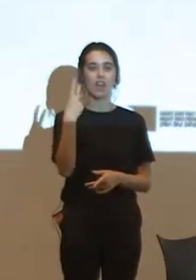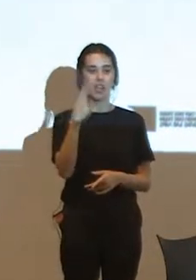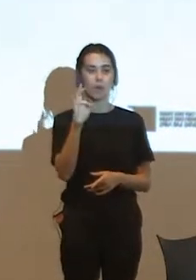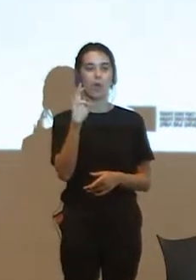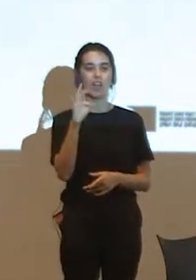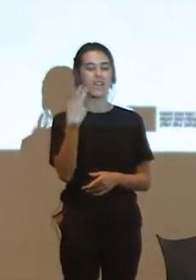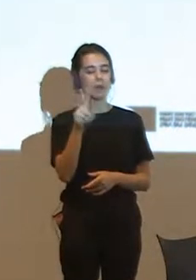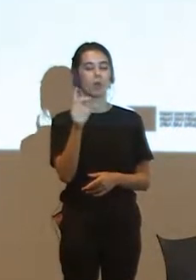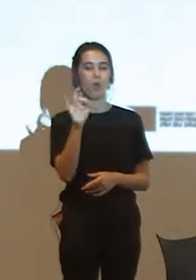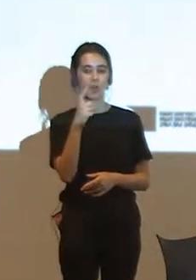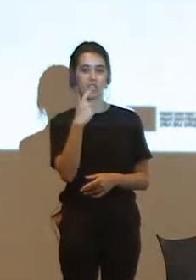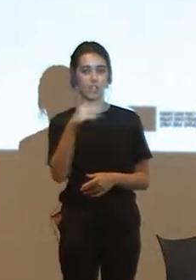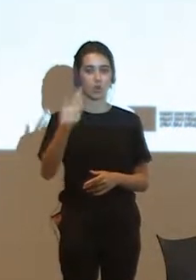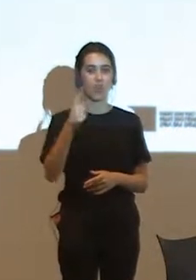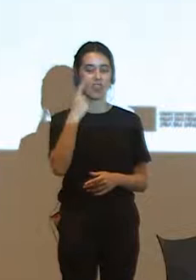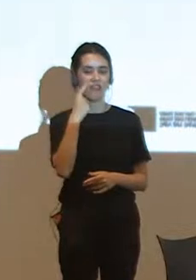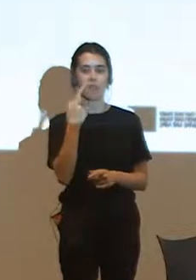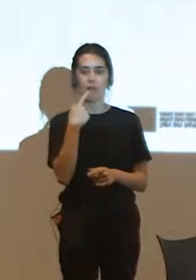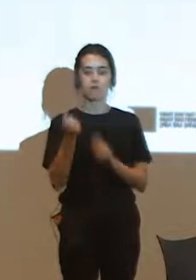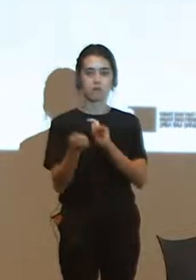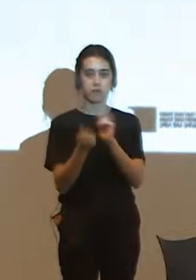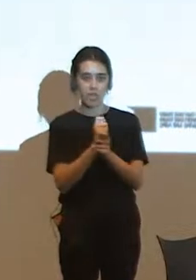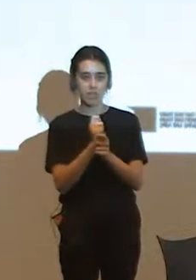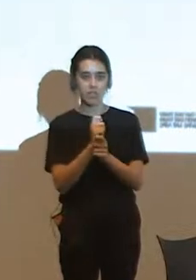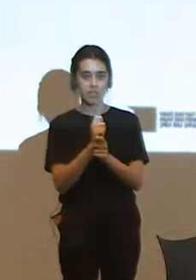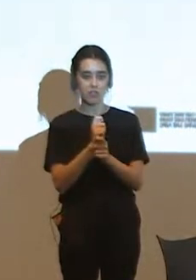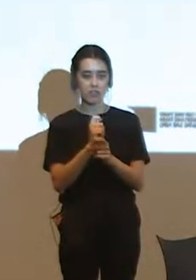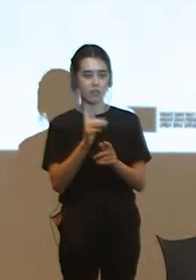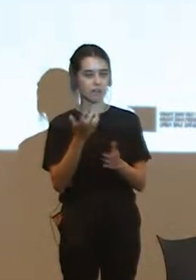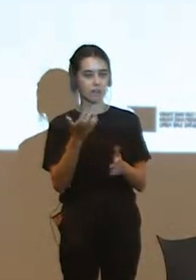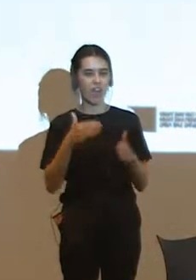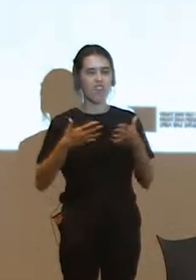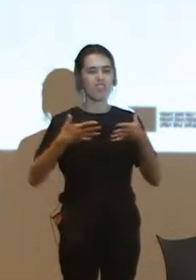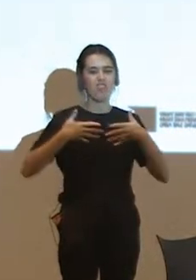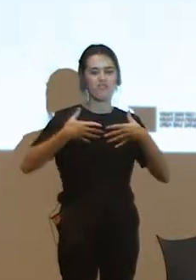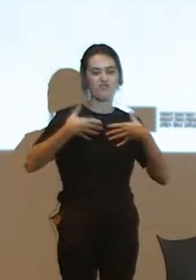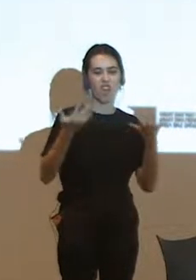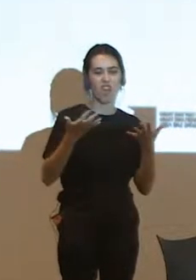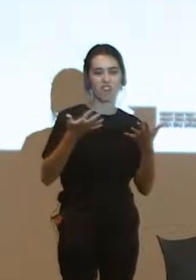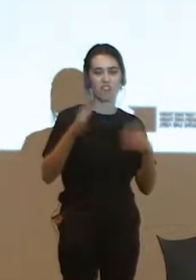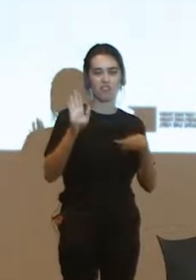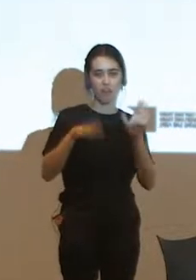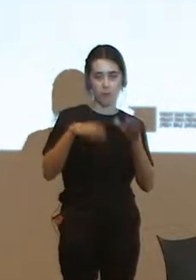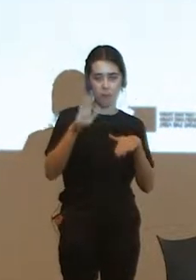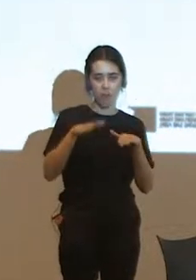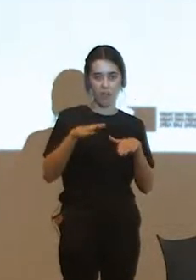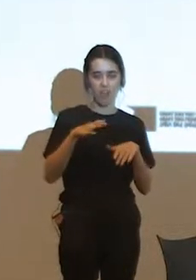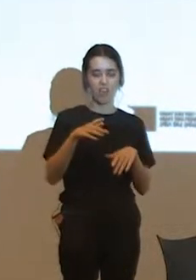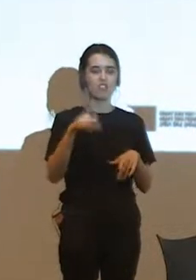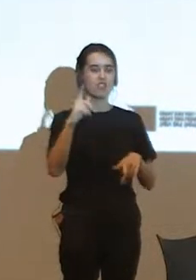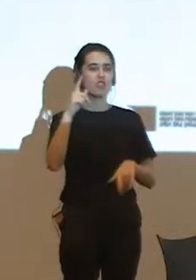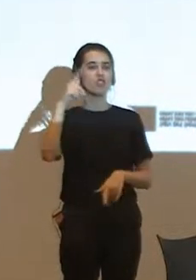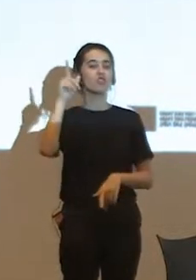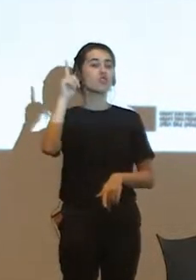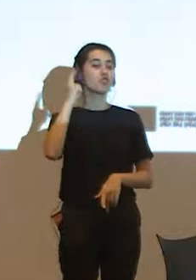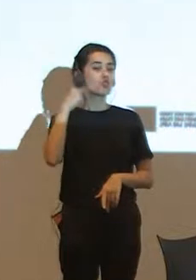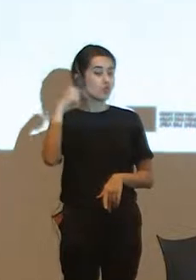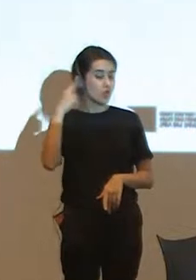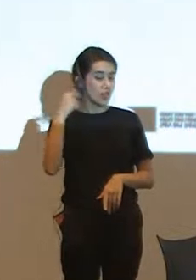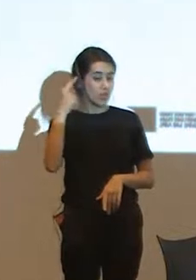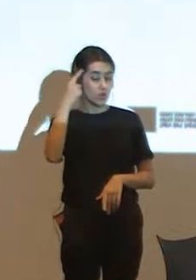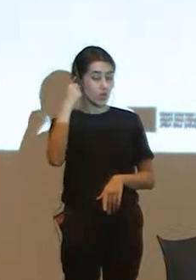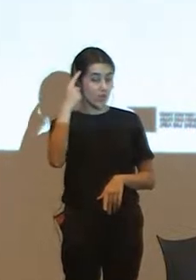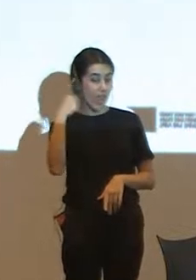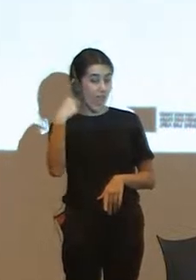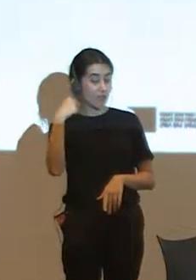campaigns uh saying that uh syrian and afghan refugees coming to hungary are going to steal people's jobs and they